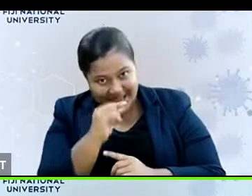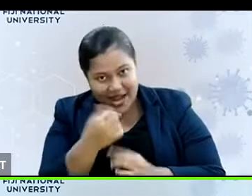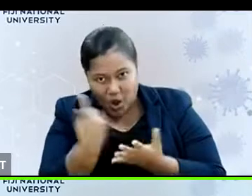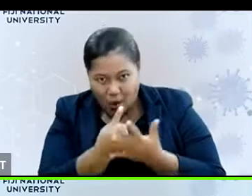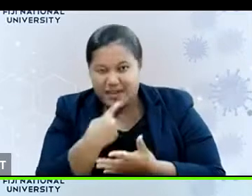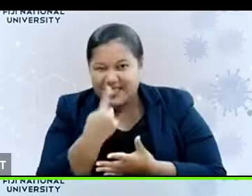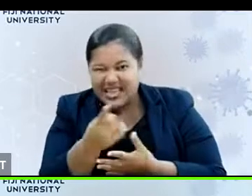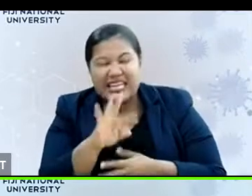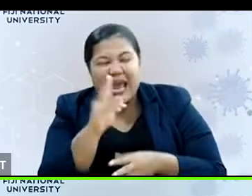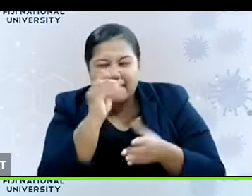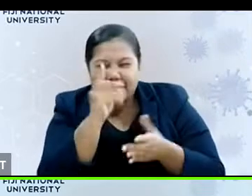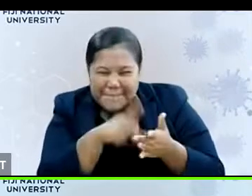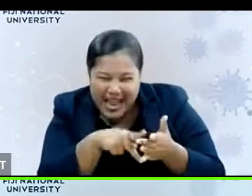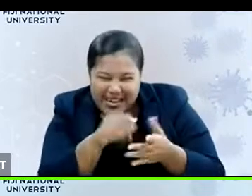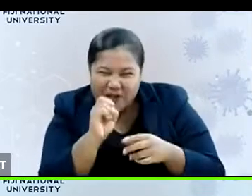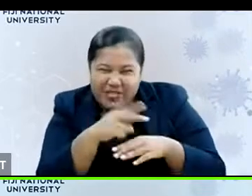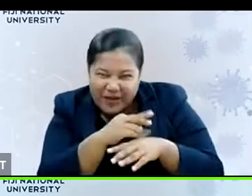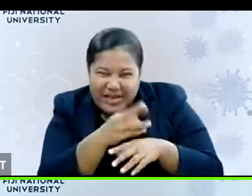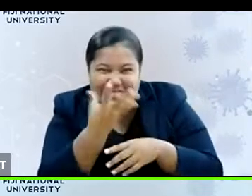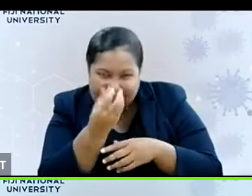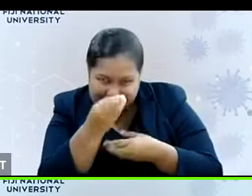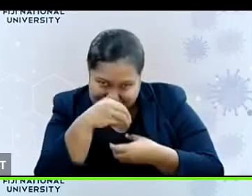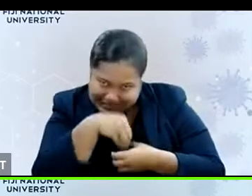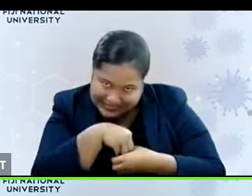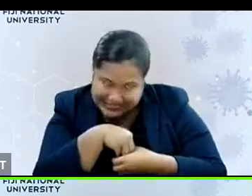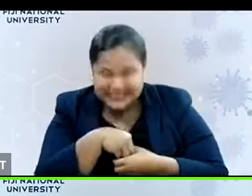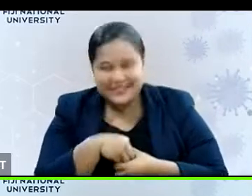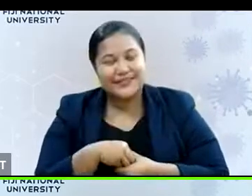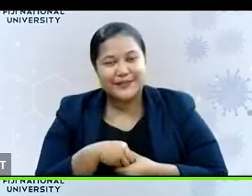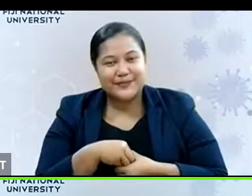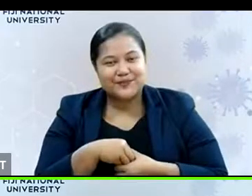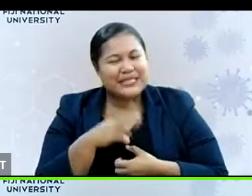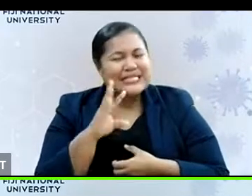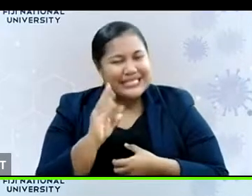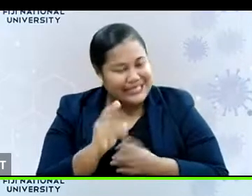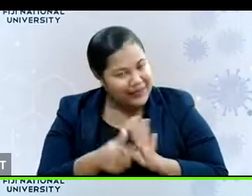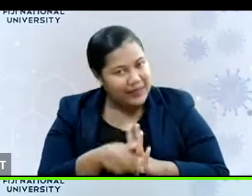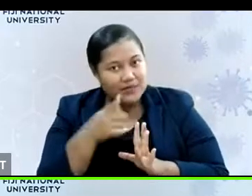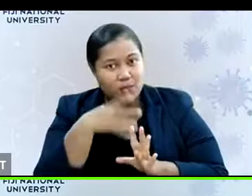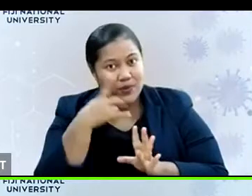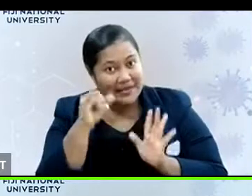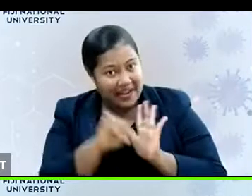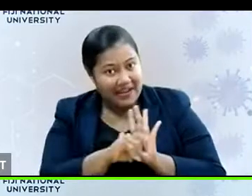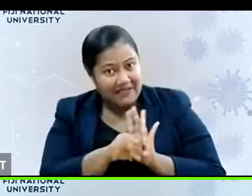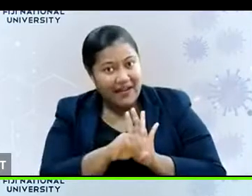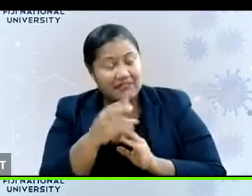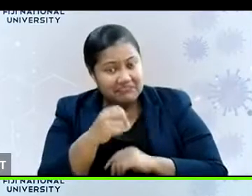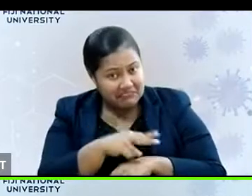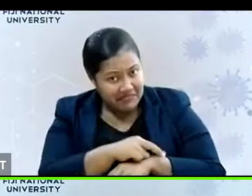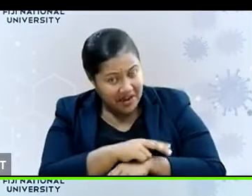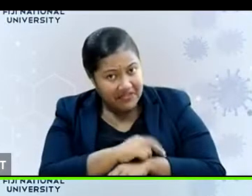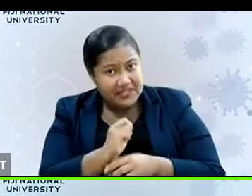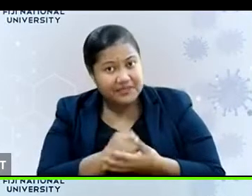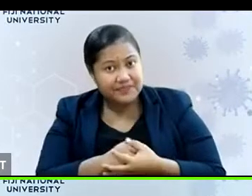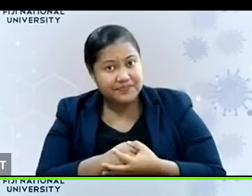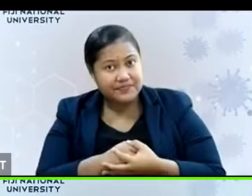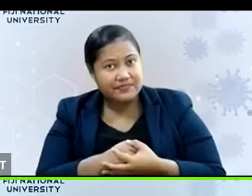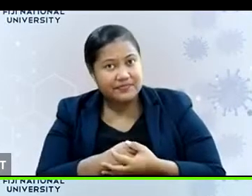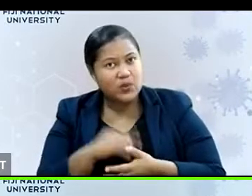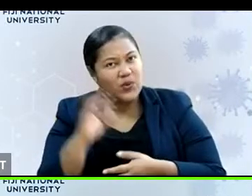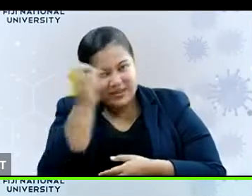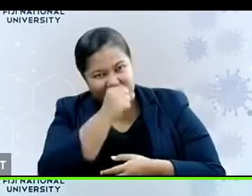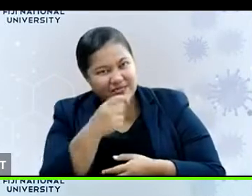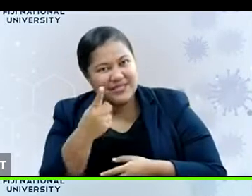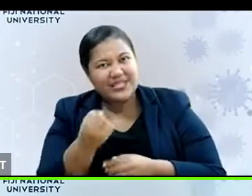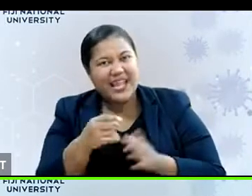of the genome of the virus is there. And sometimes we detect we can detect the virus at what's called a high CT